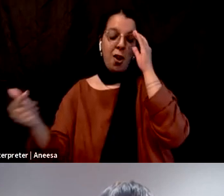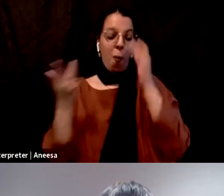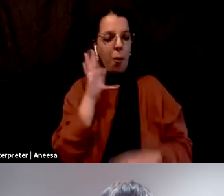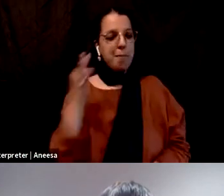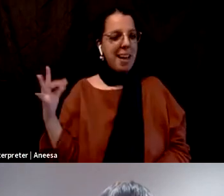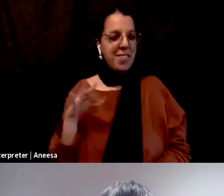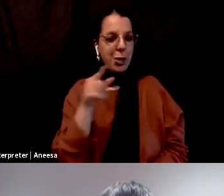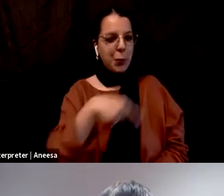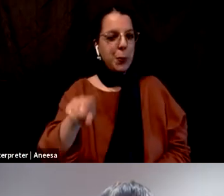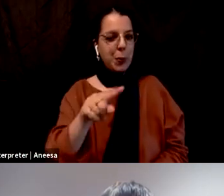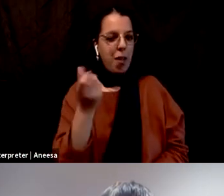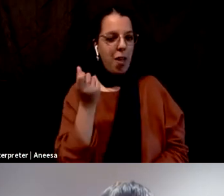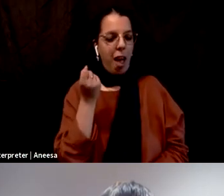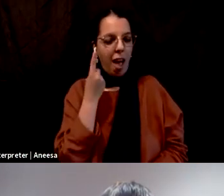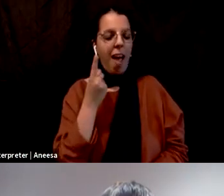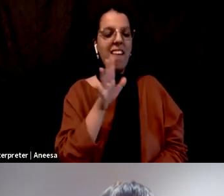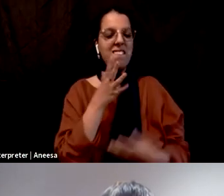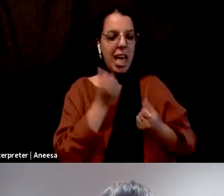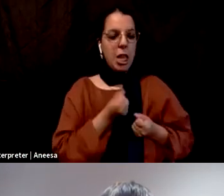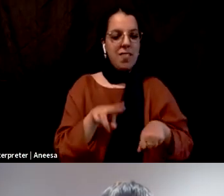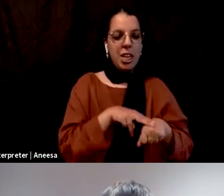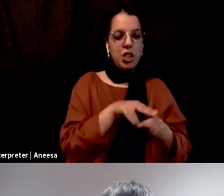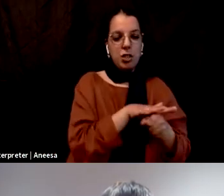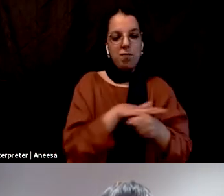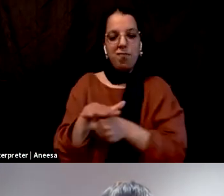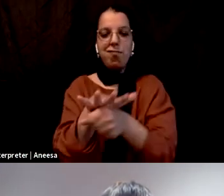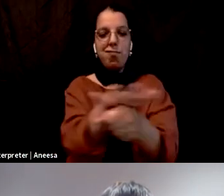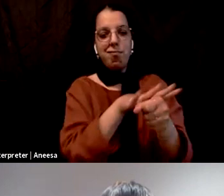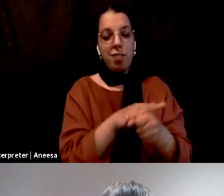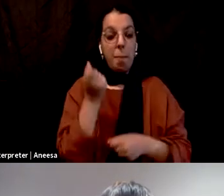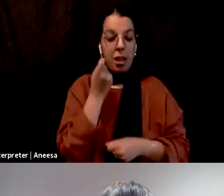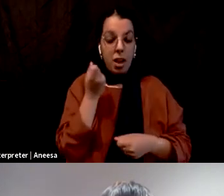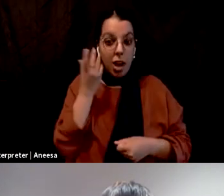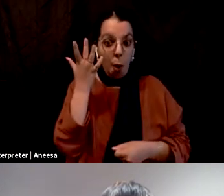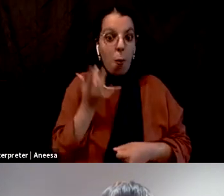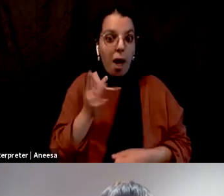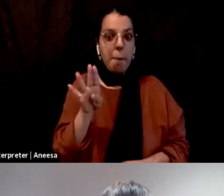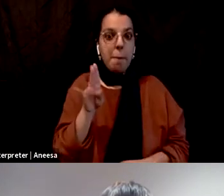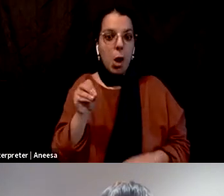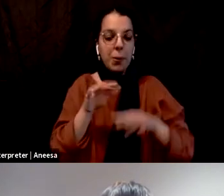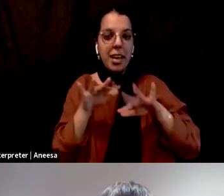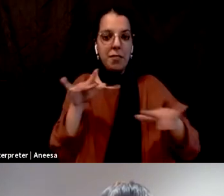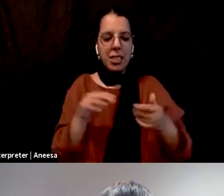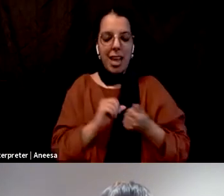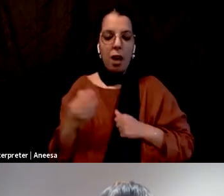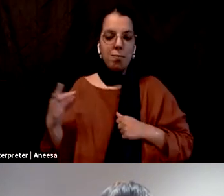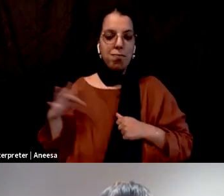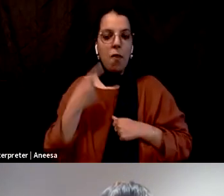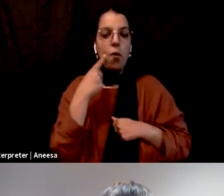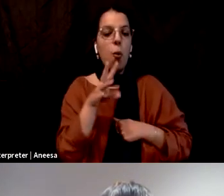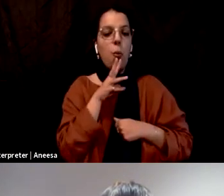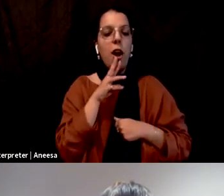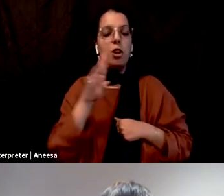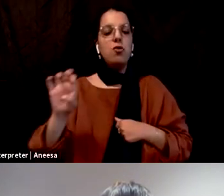Ridges Moraine and to understand the biodiversity and what it does as far as a water recharge area.